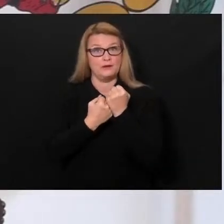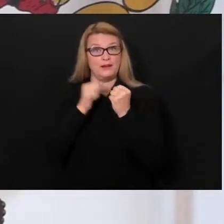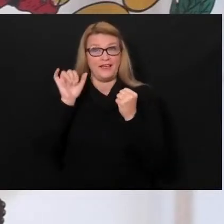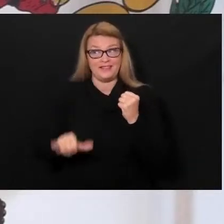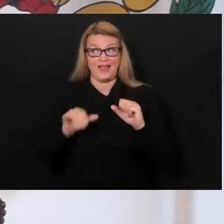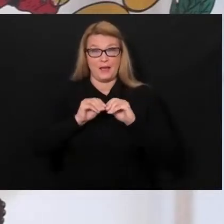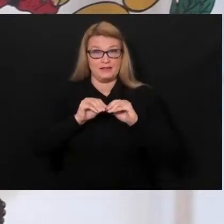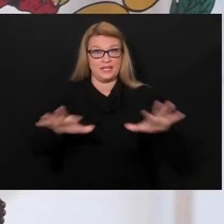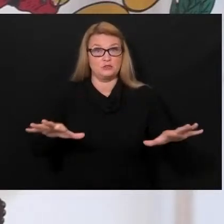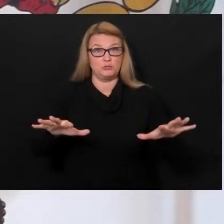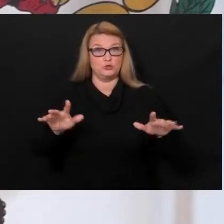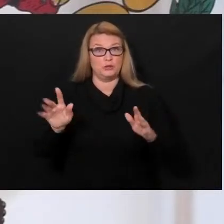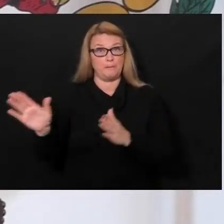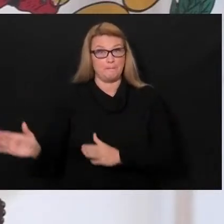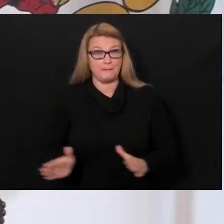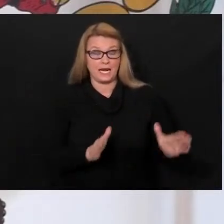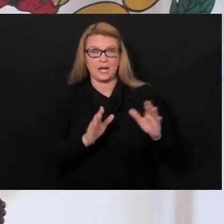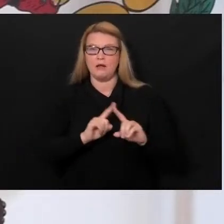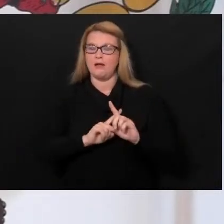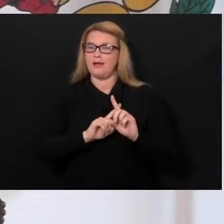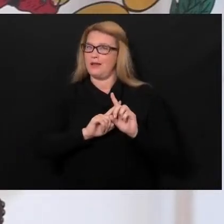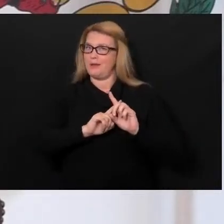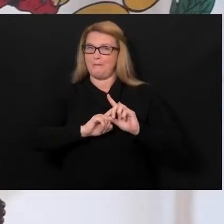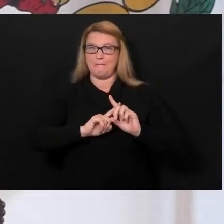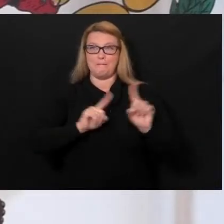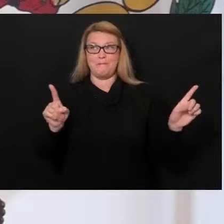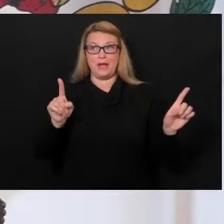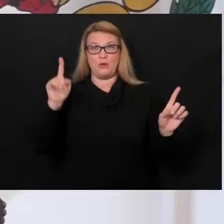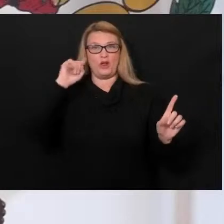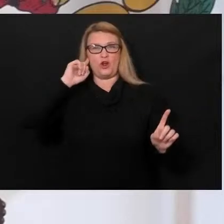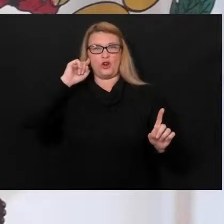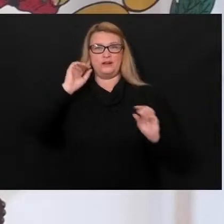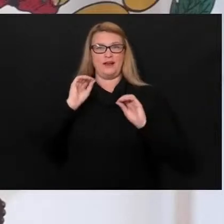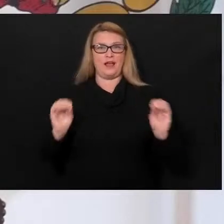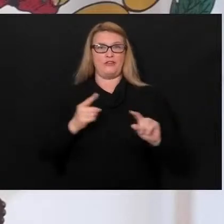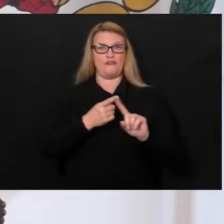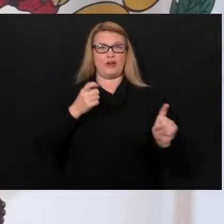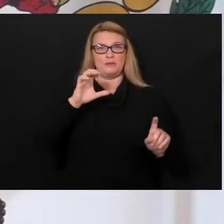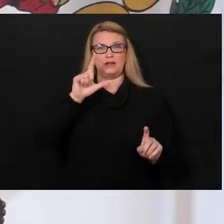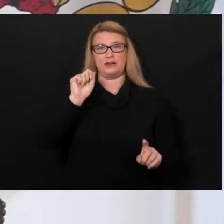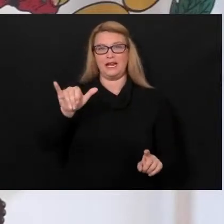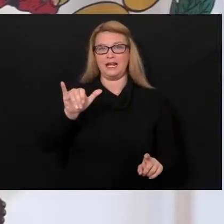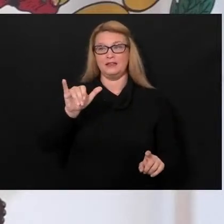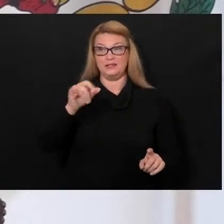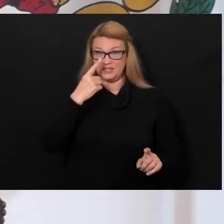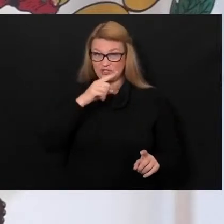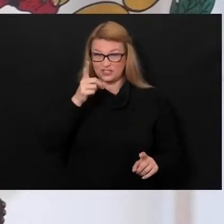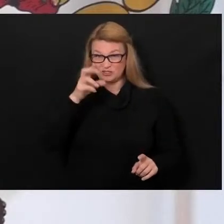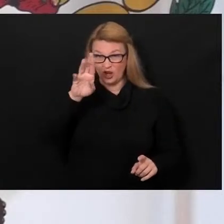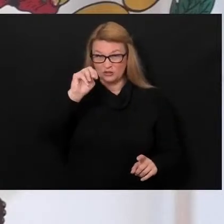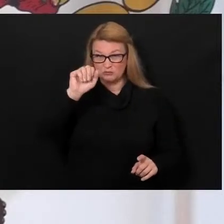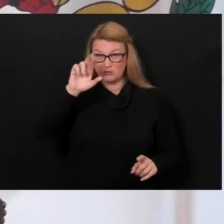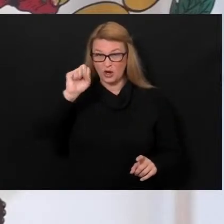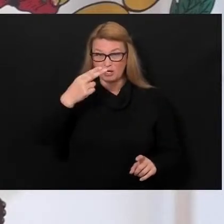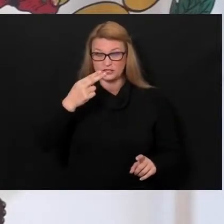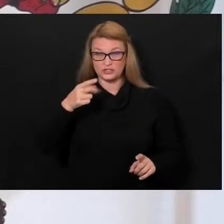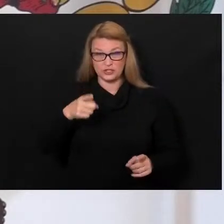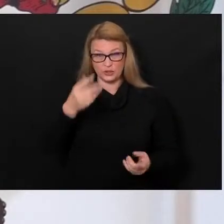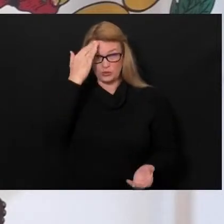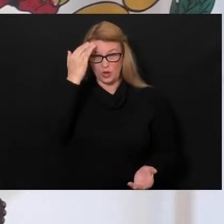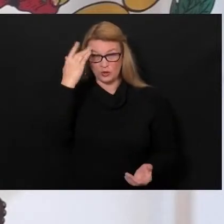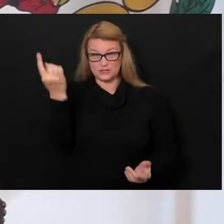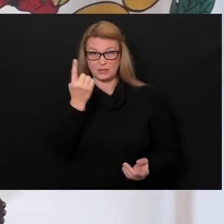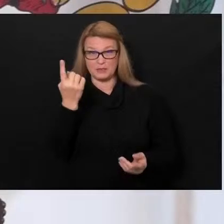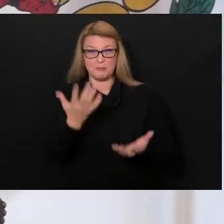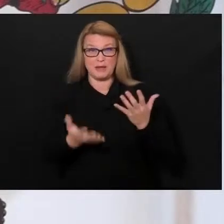We absolutely do, but we haven't heard from Clay. Maybe, Dr. Marsh, if you could add a little bit to this, and maybe